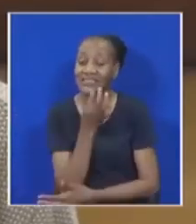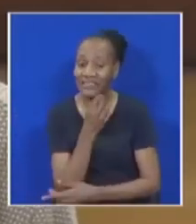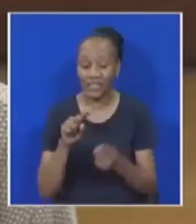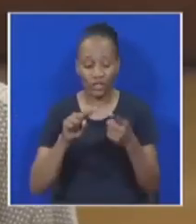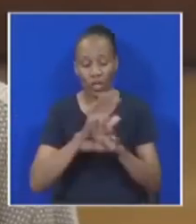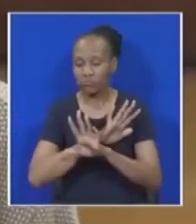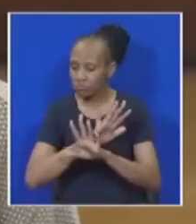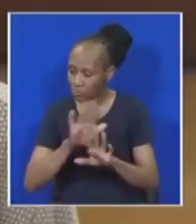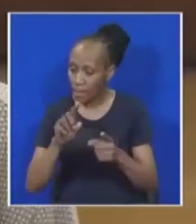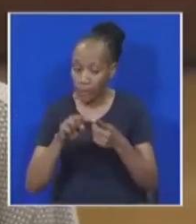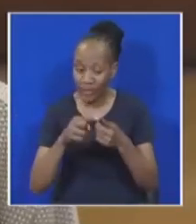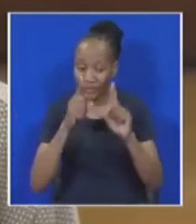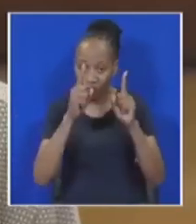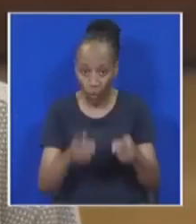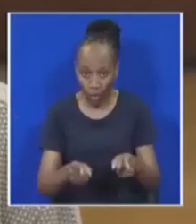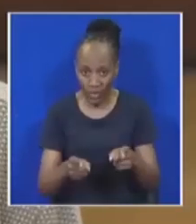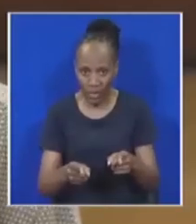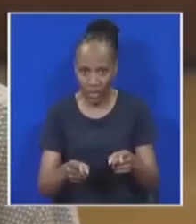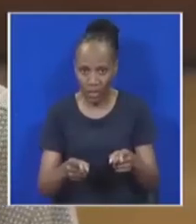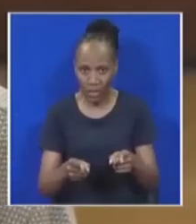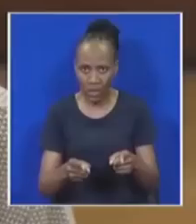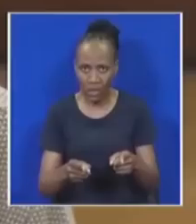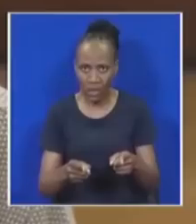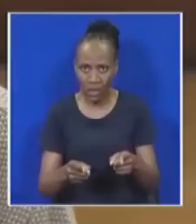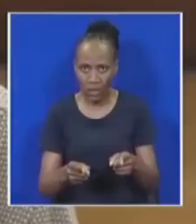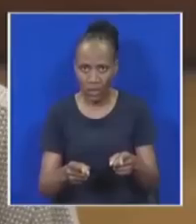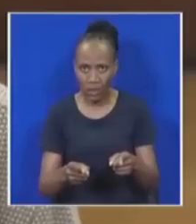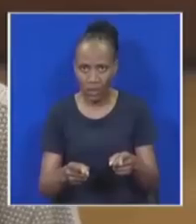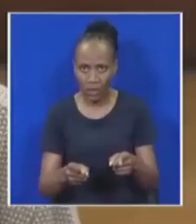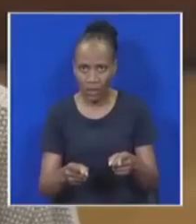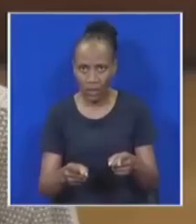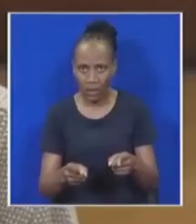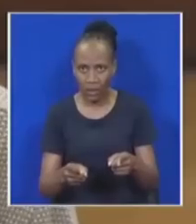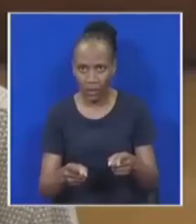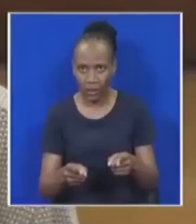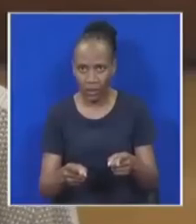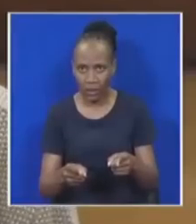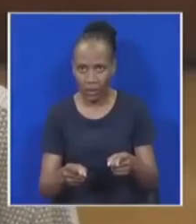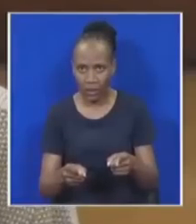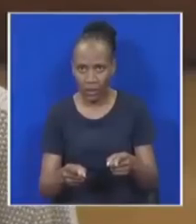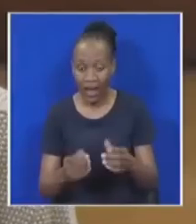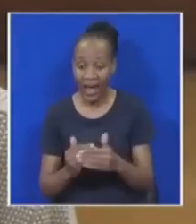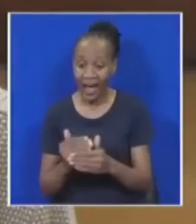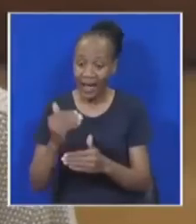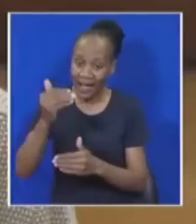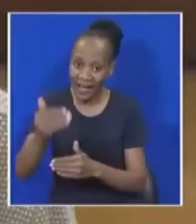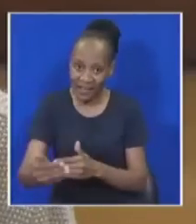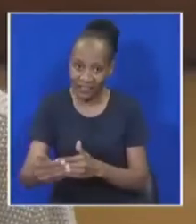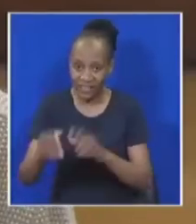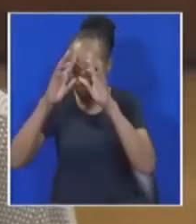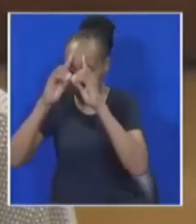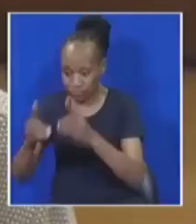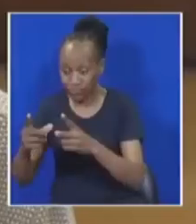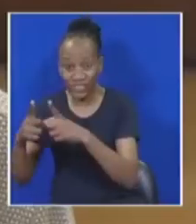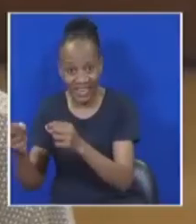of order may be raised in response to a considered ruling, which you have